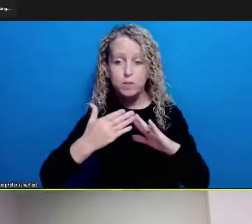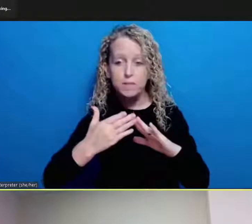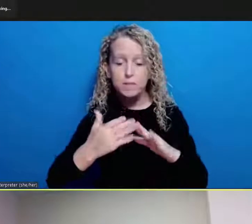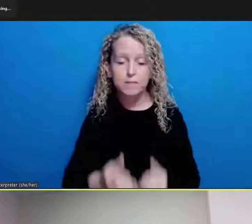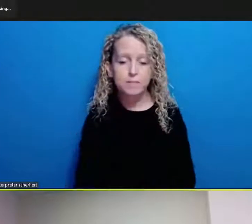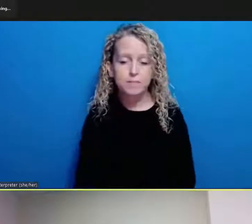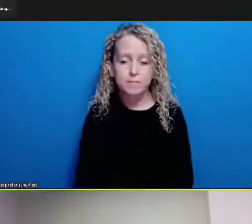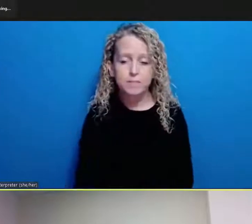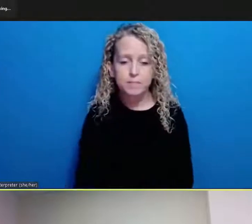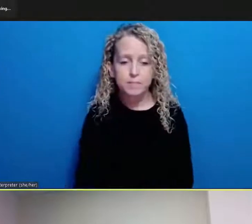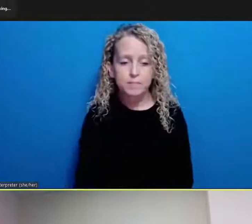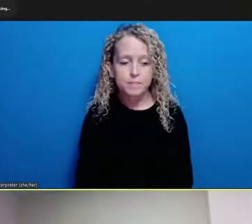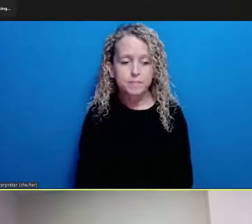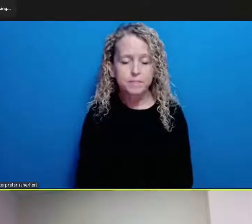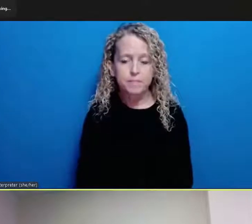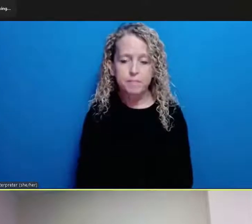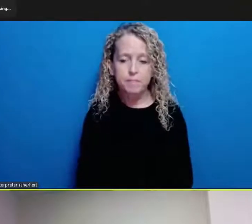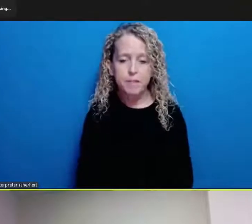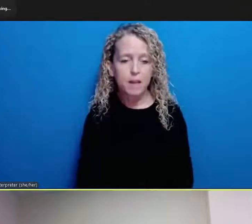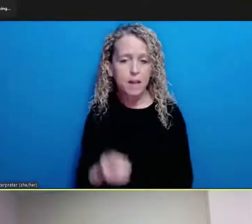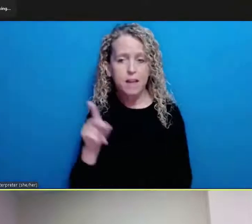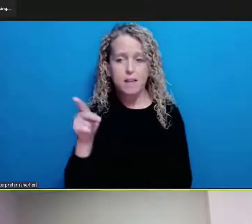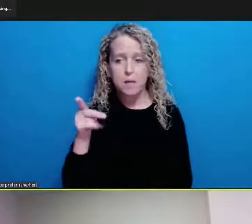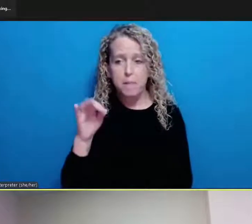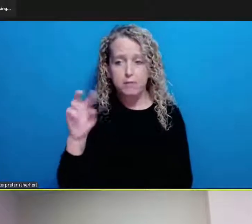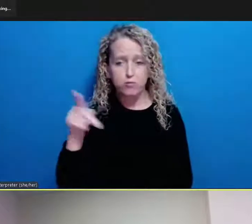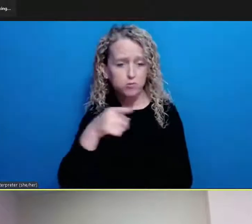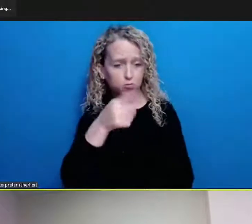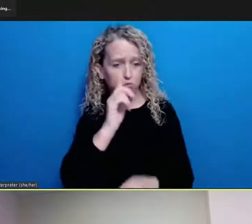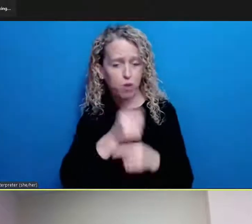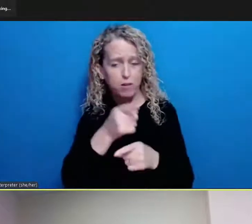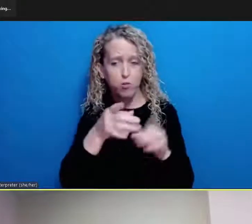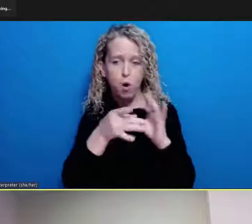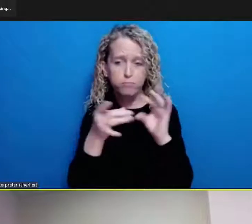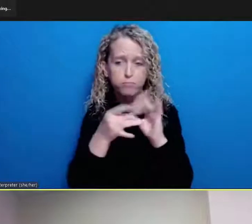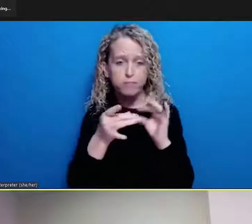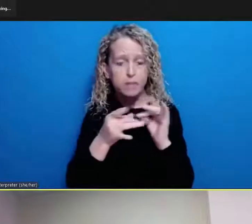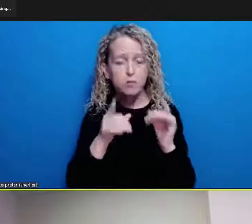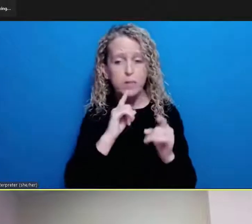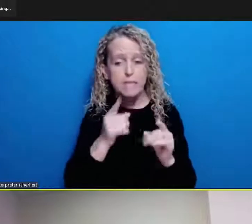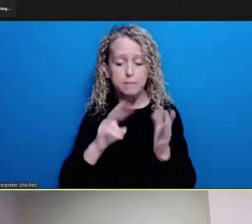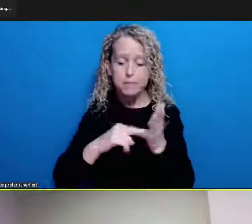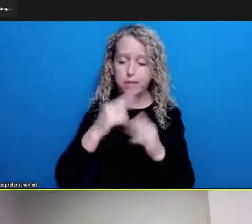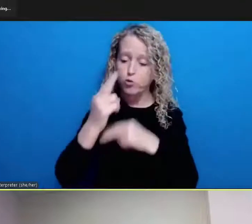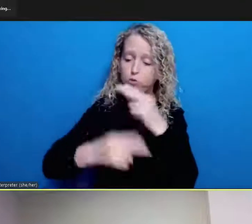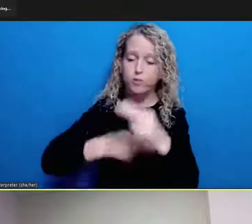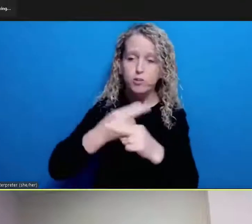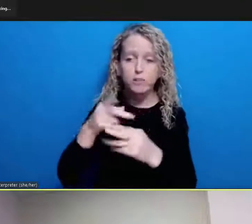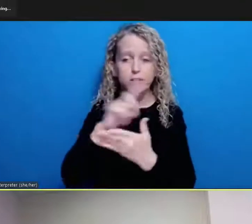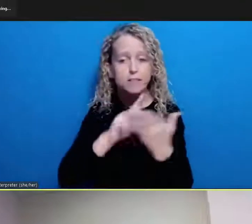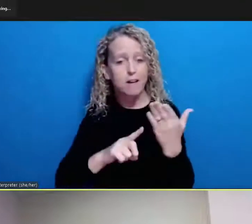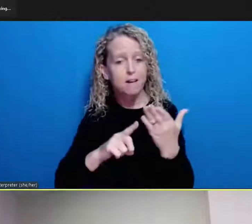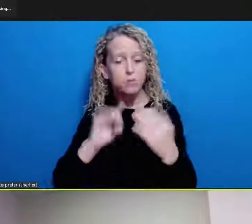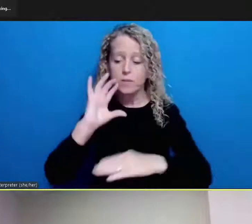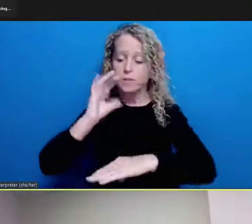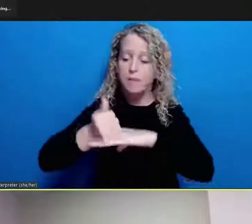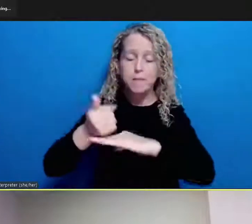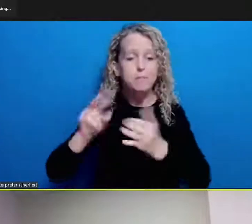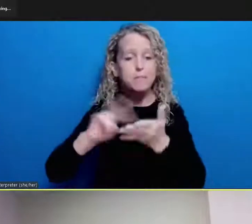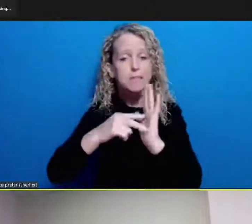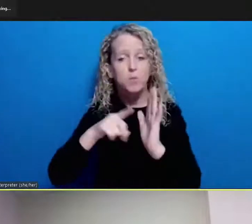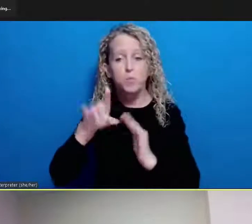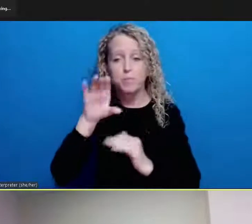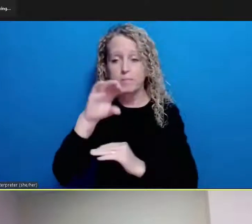and Patrick, you're talking about it so well, which is a universal design approach, which is about building it for everybody to be accessible, and